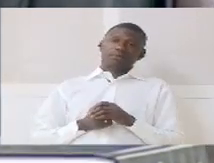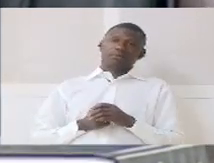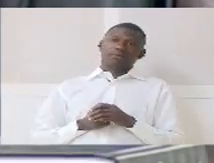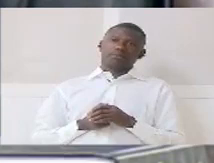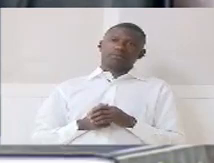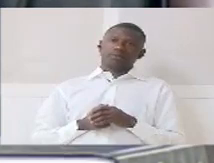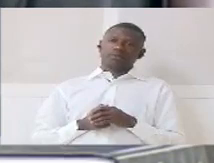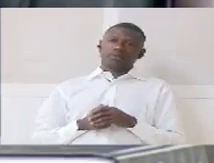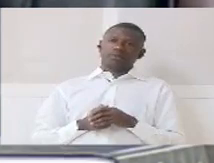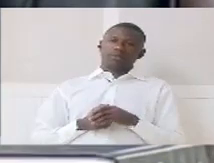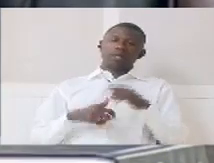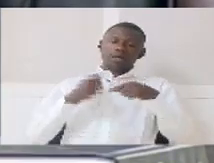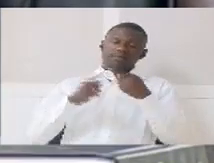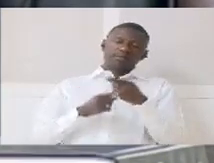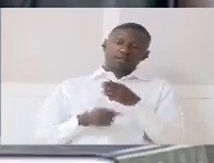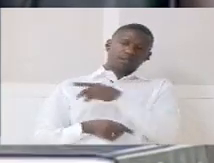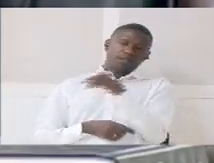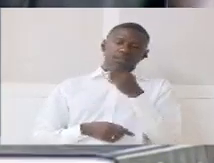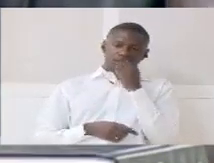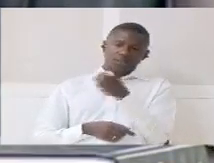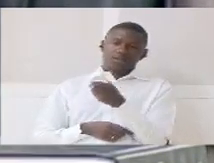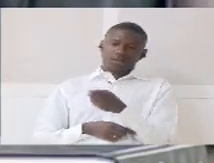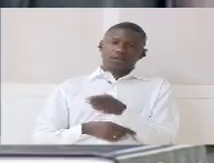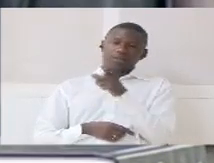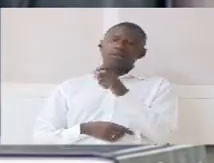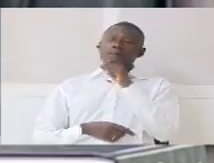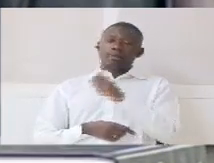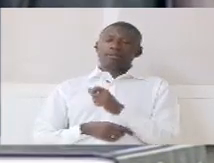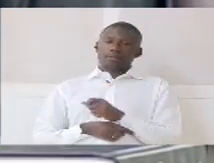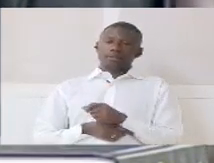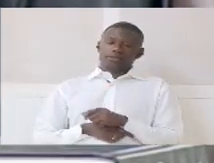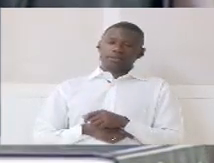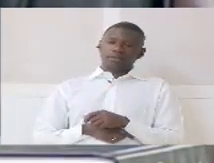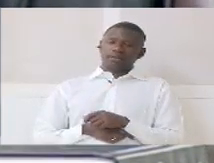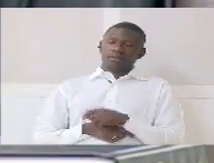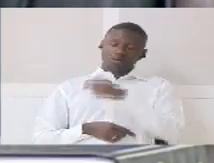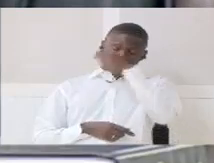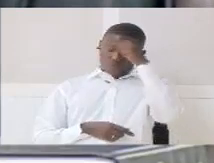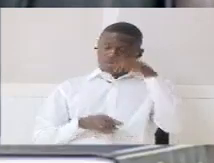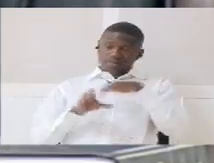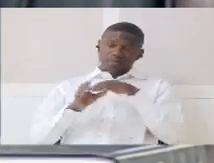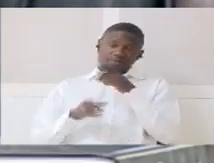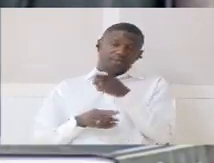Unit. And they said to them, this man is an authority. This man is an authority. You cannot just keep him